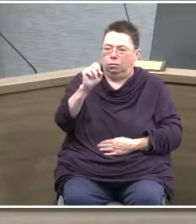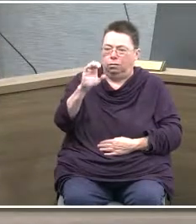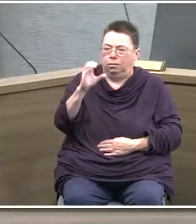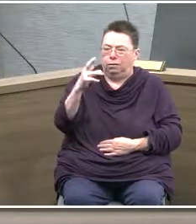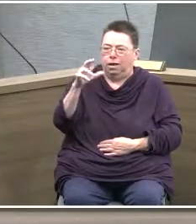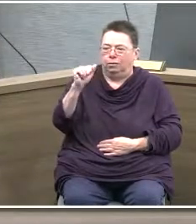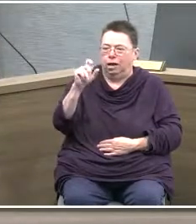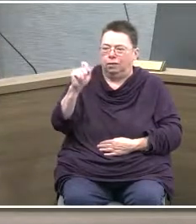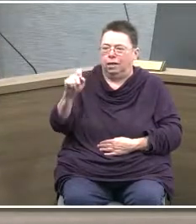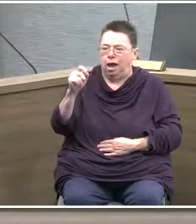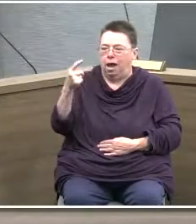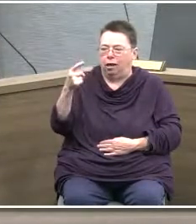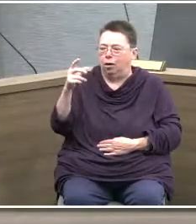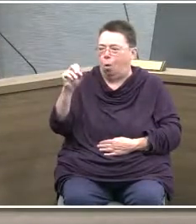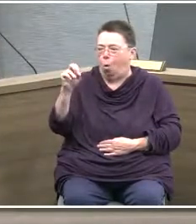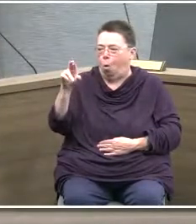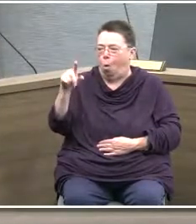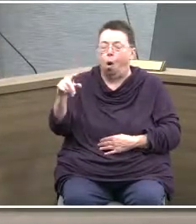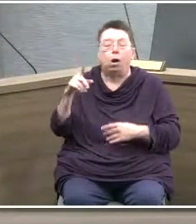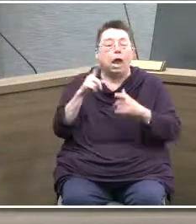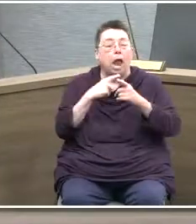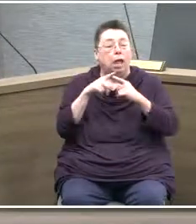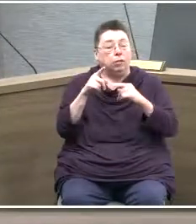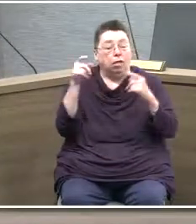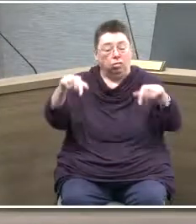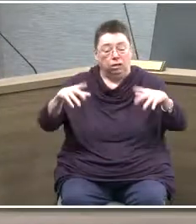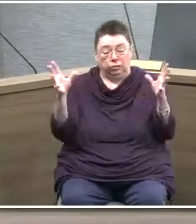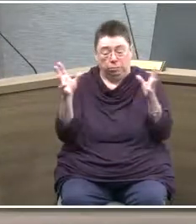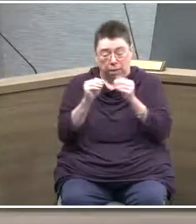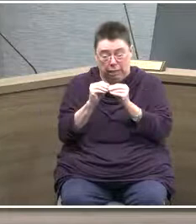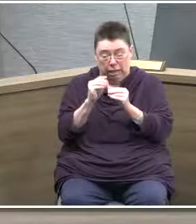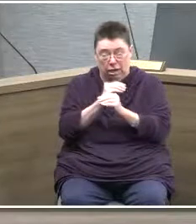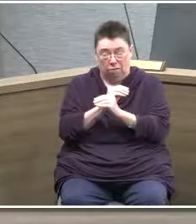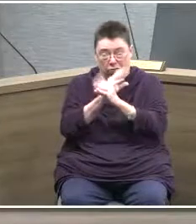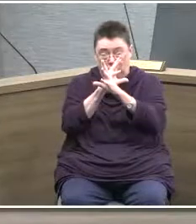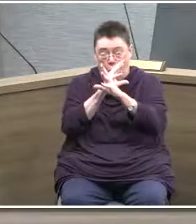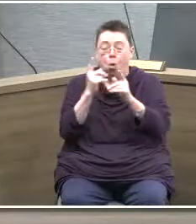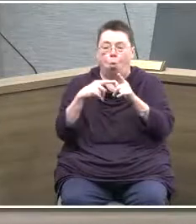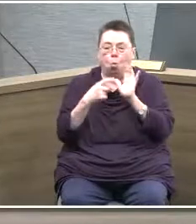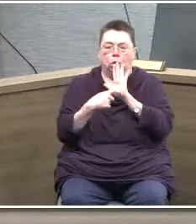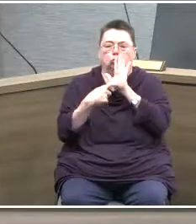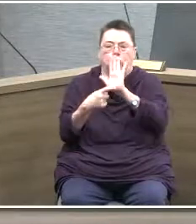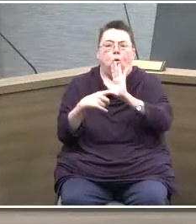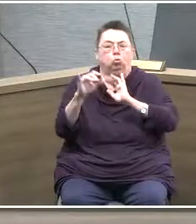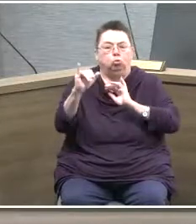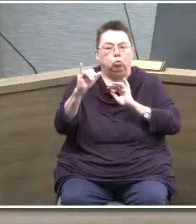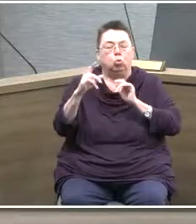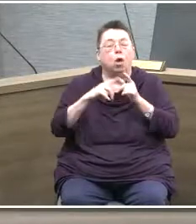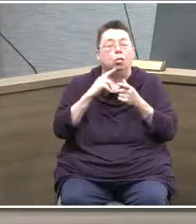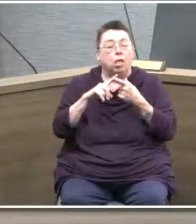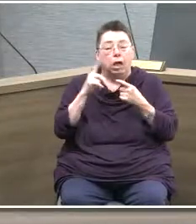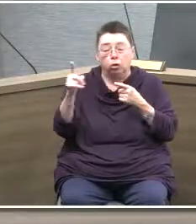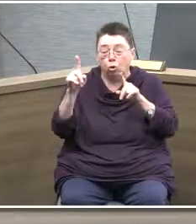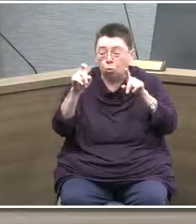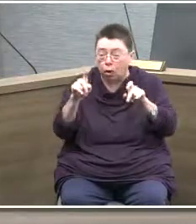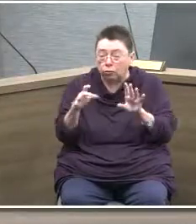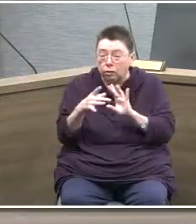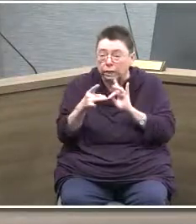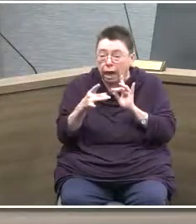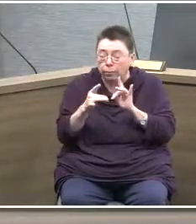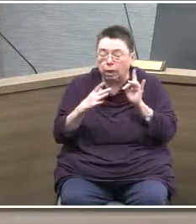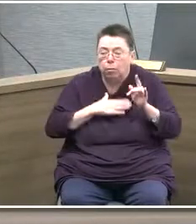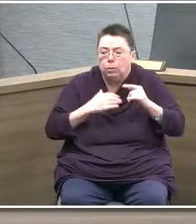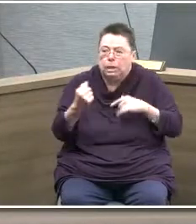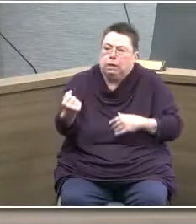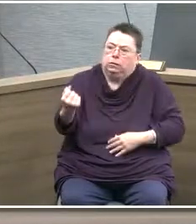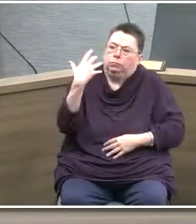The video of this hearing will also be available for review. If you have questions or comments after reviewing the available material, please submit them to